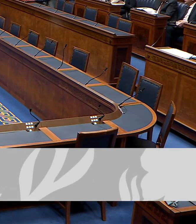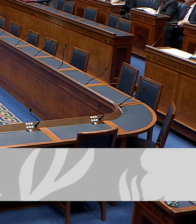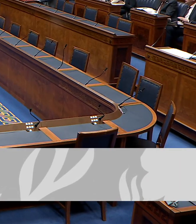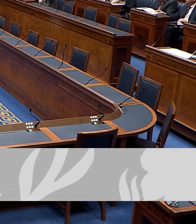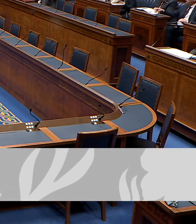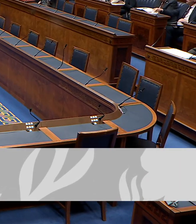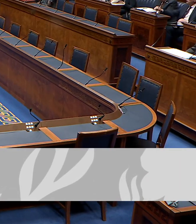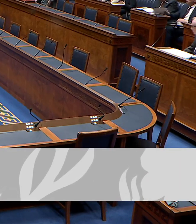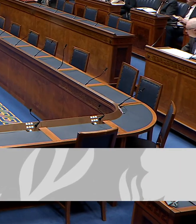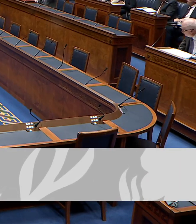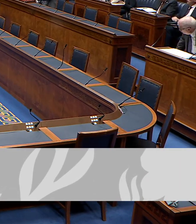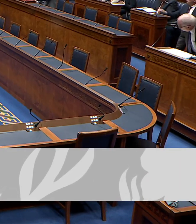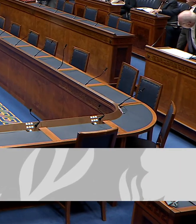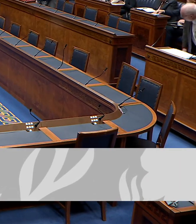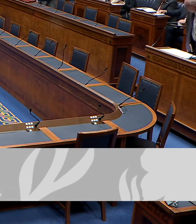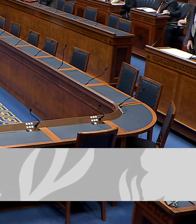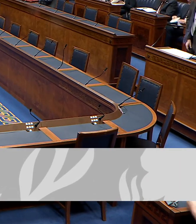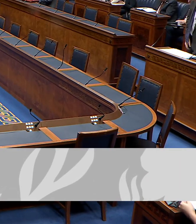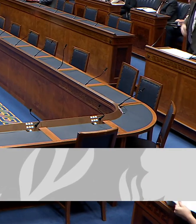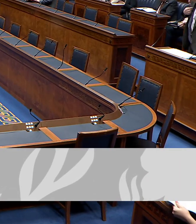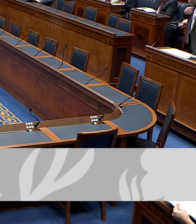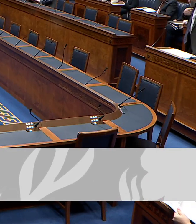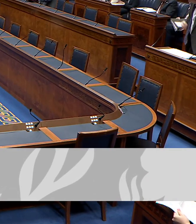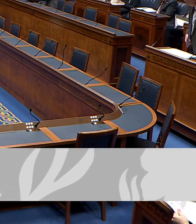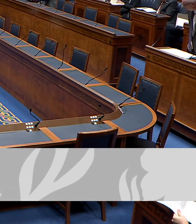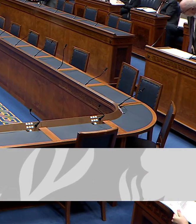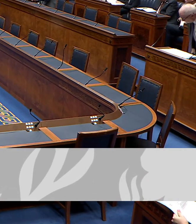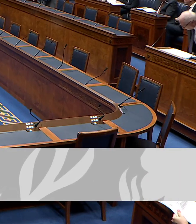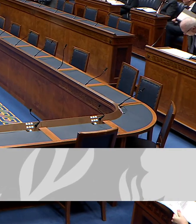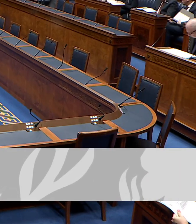With your permission, Mr.